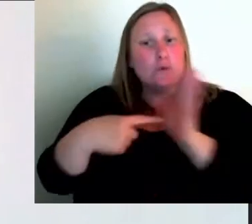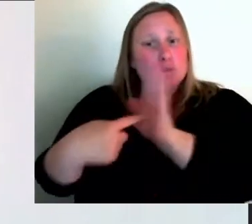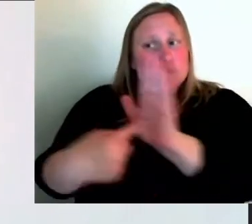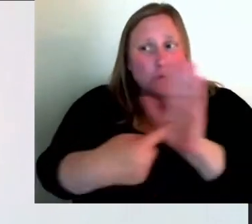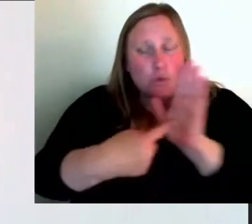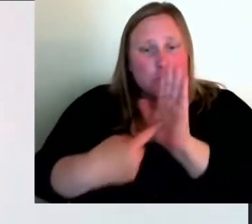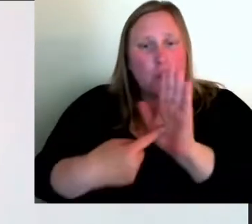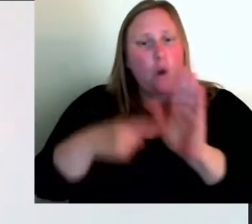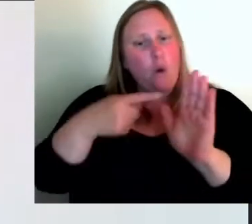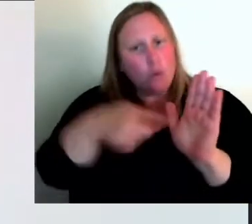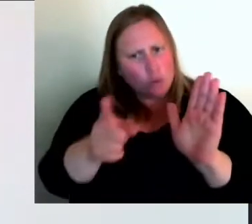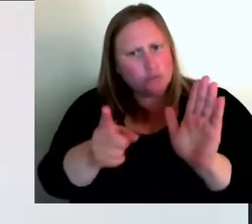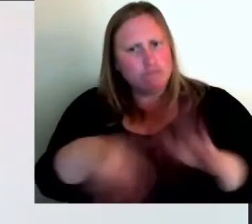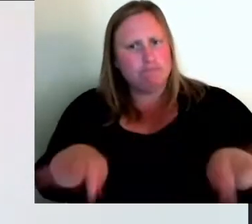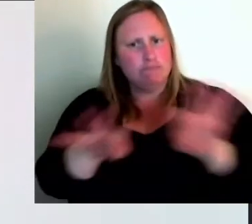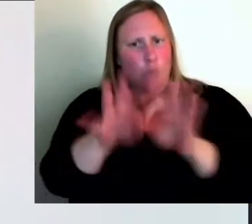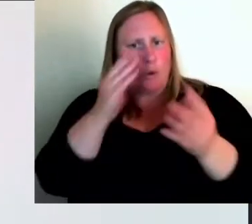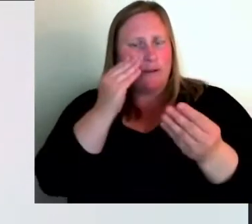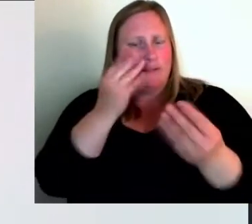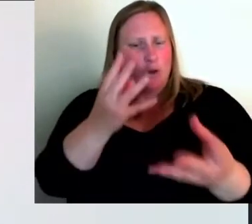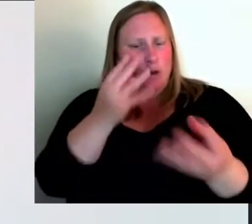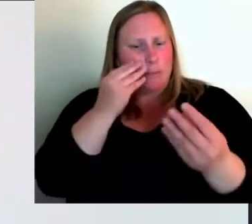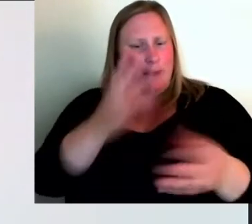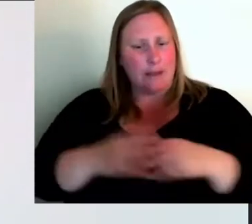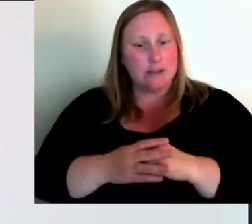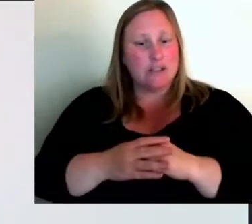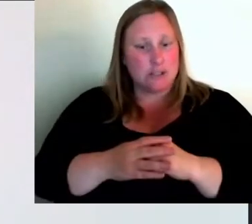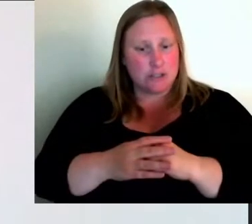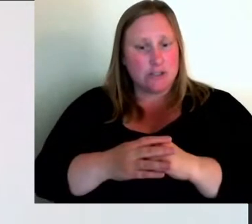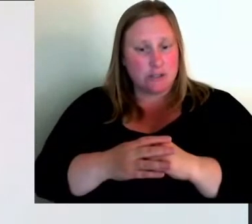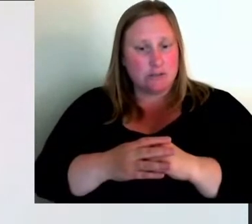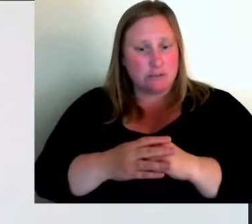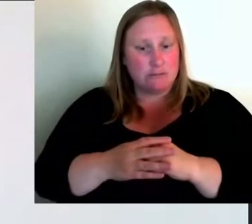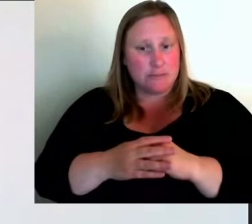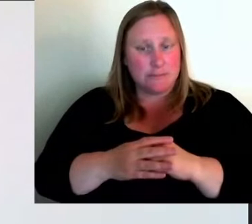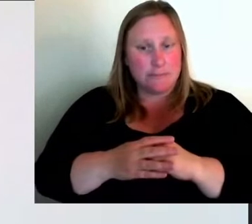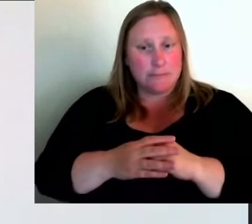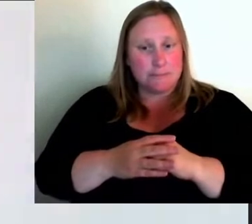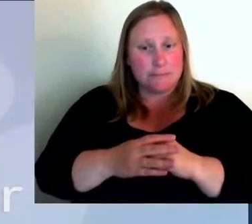in Wisconsin and to be providing the data that people would like to see.